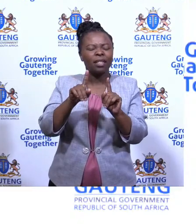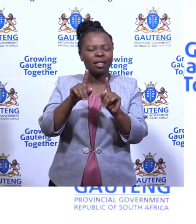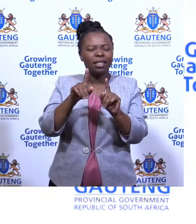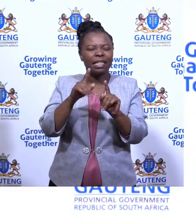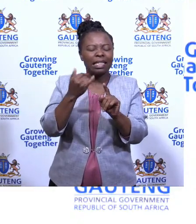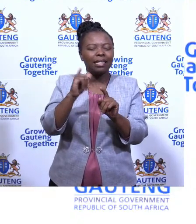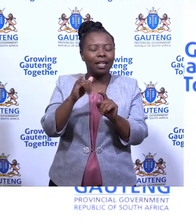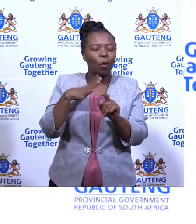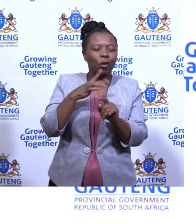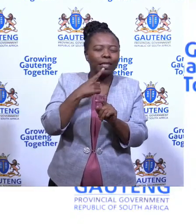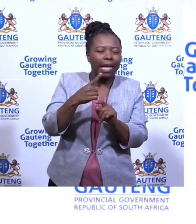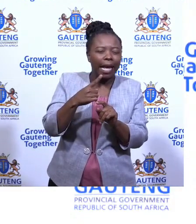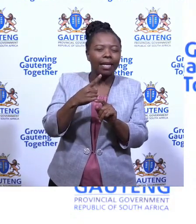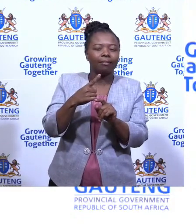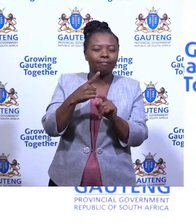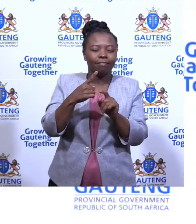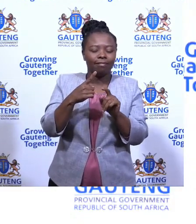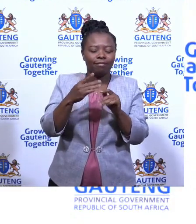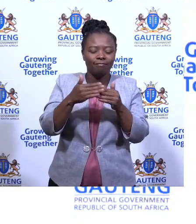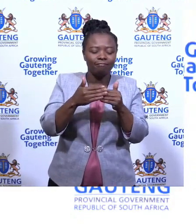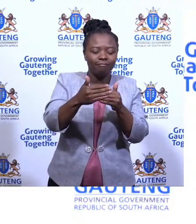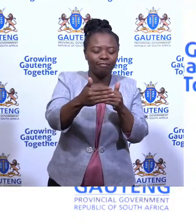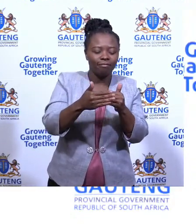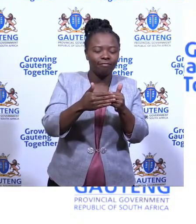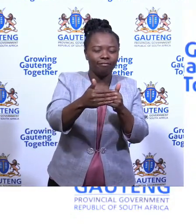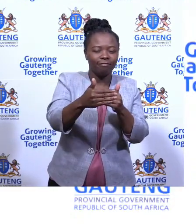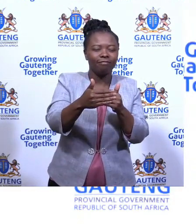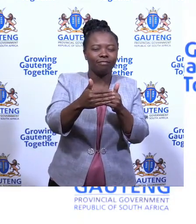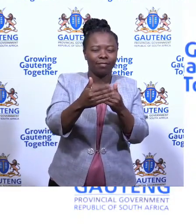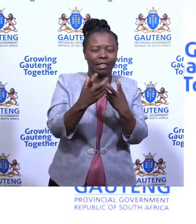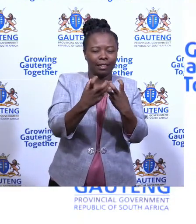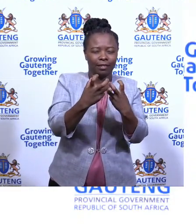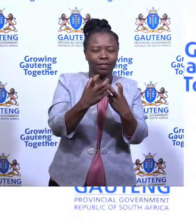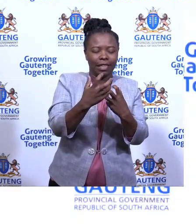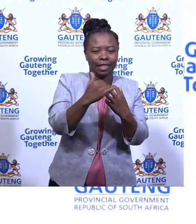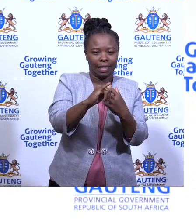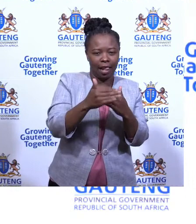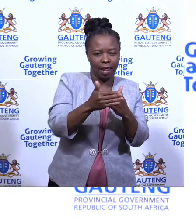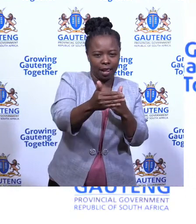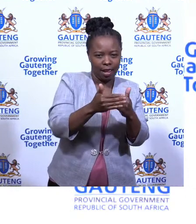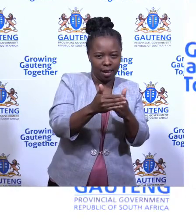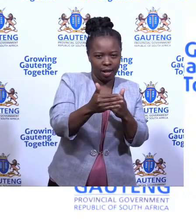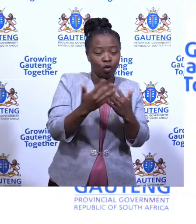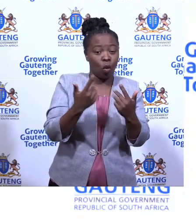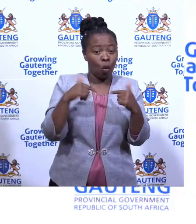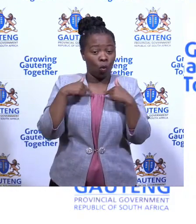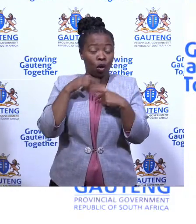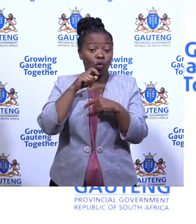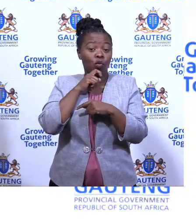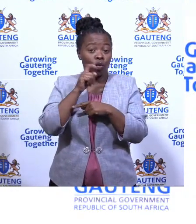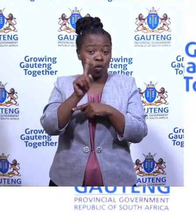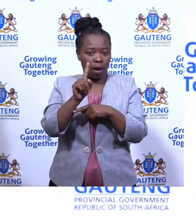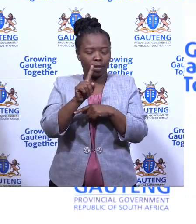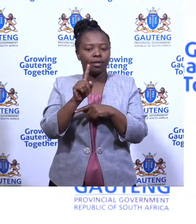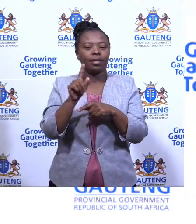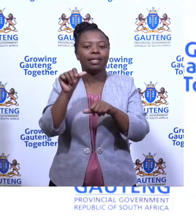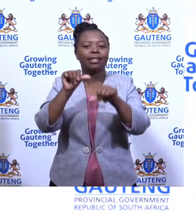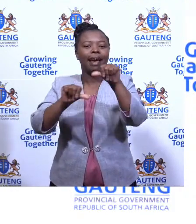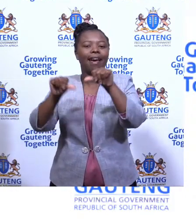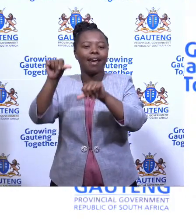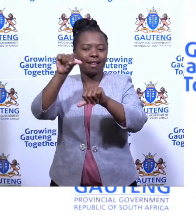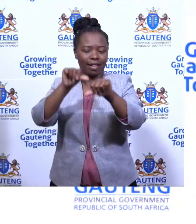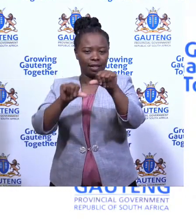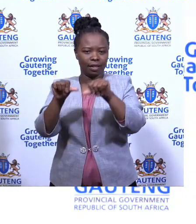say the road ahead is still long. We use science to come at those